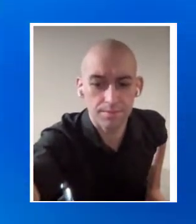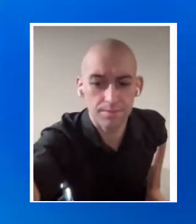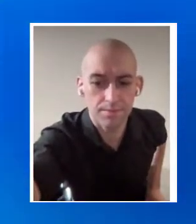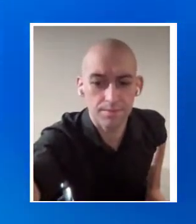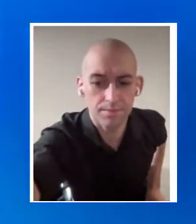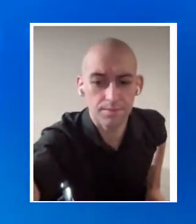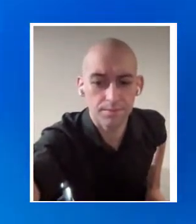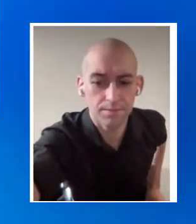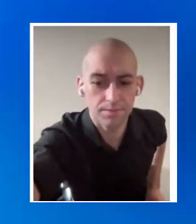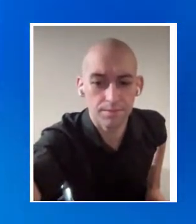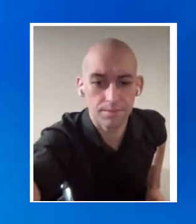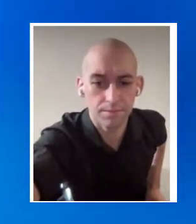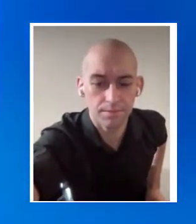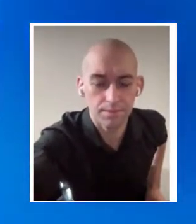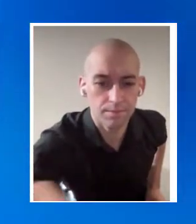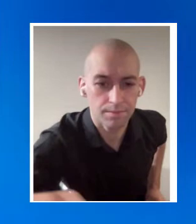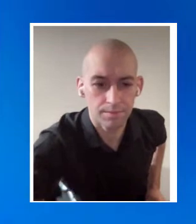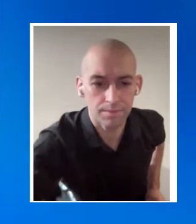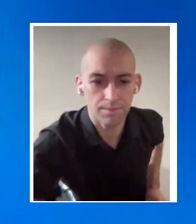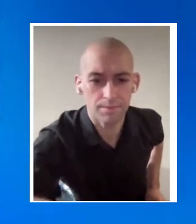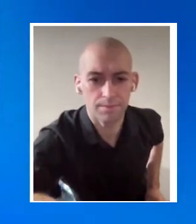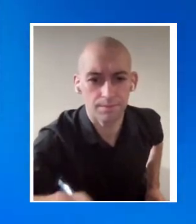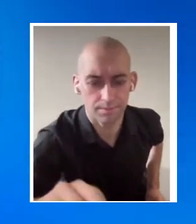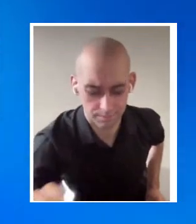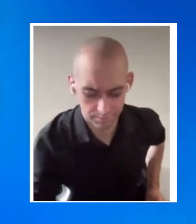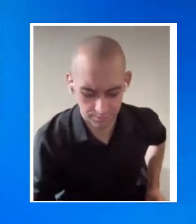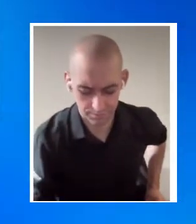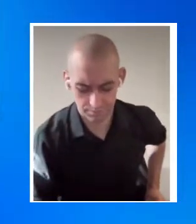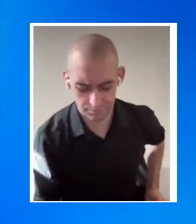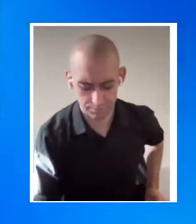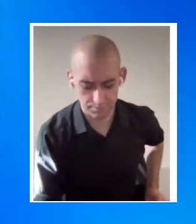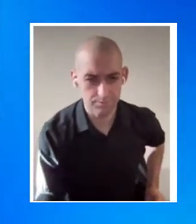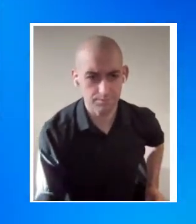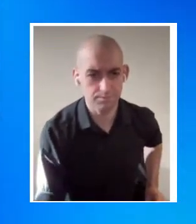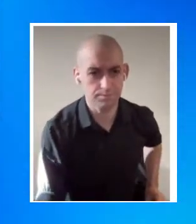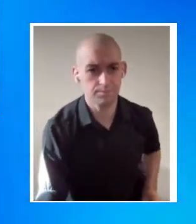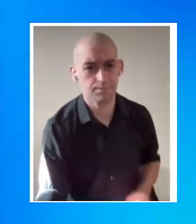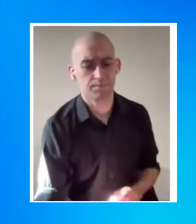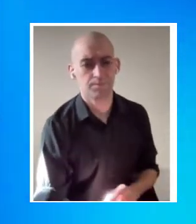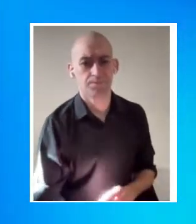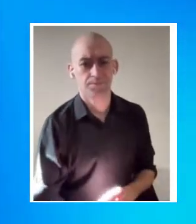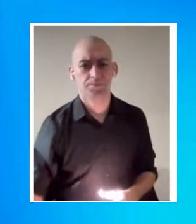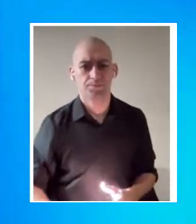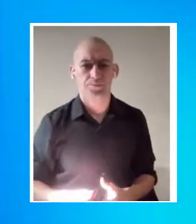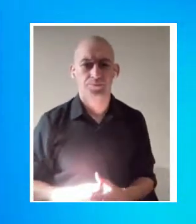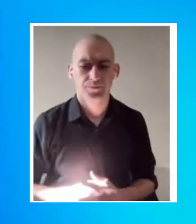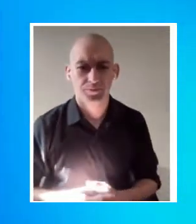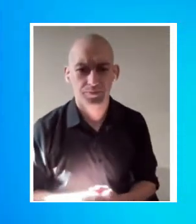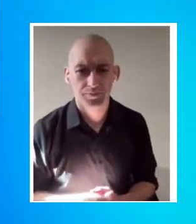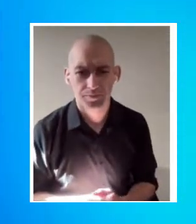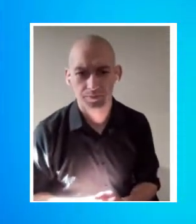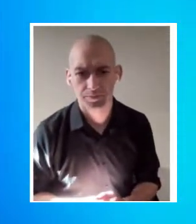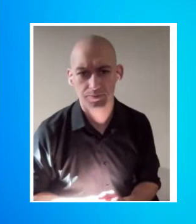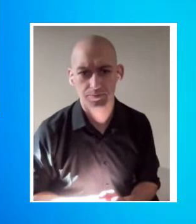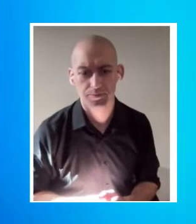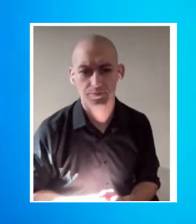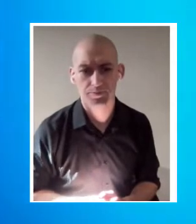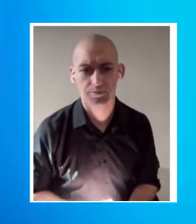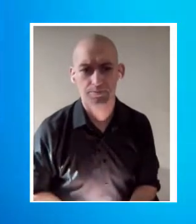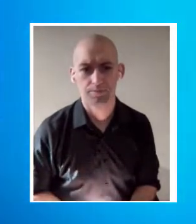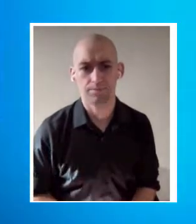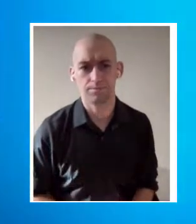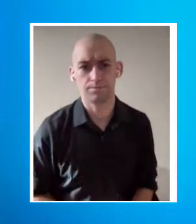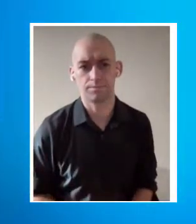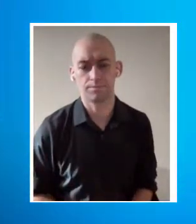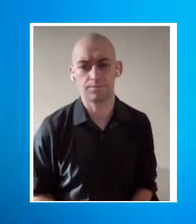just wanted to make sure that you had all the interpreters go into Interprify and that was all set up.